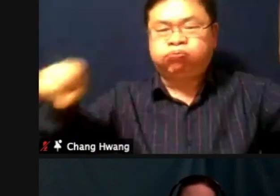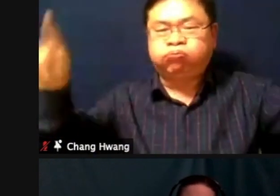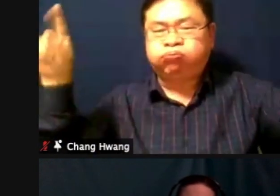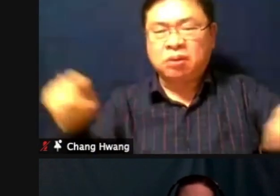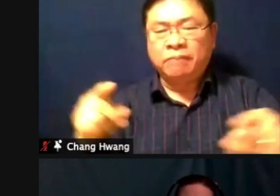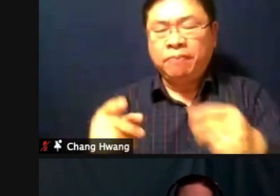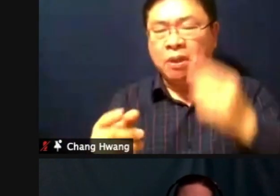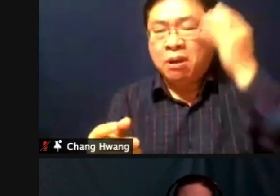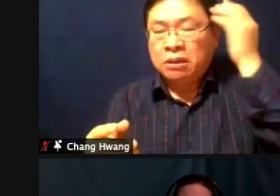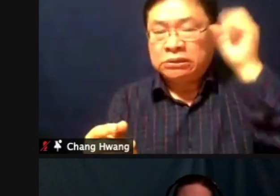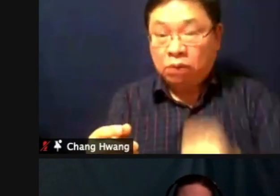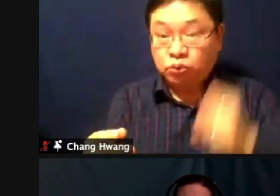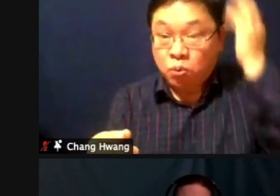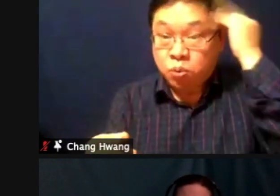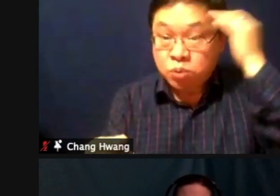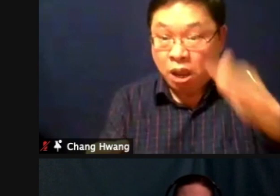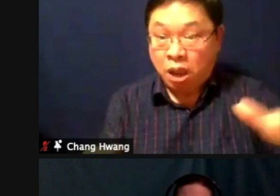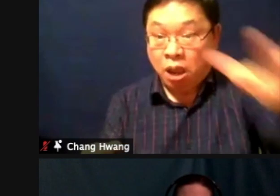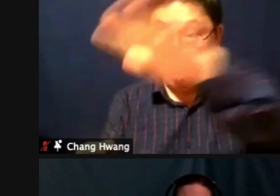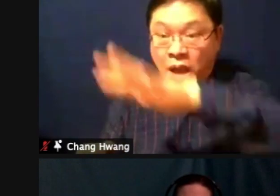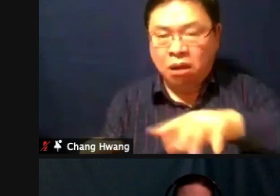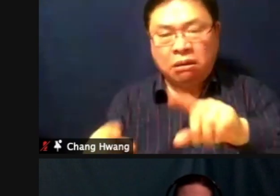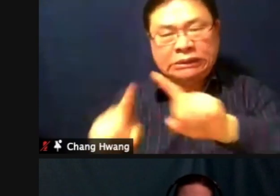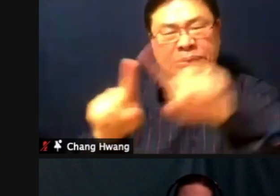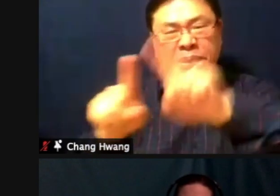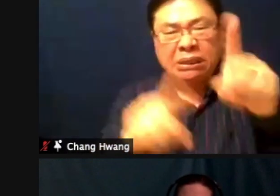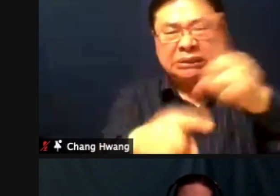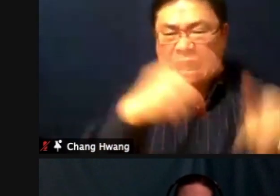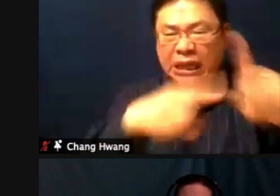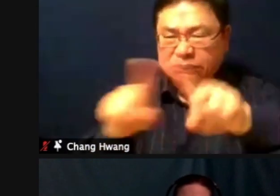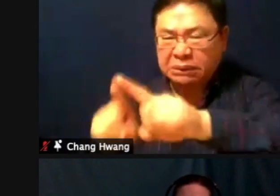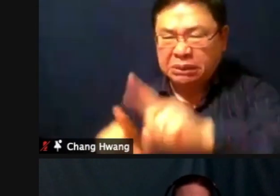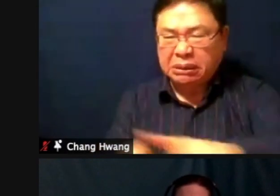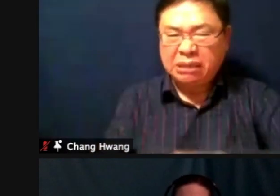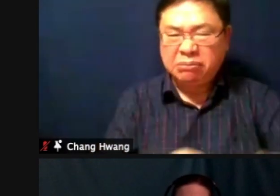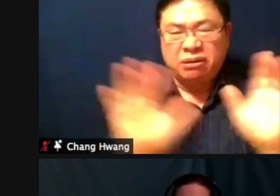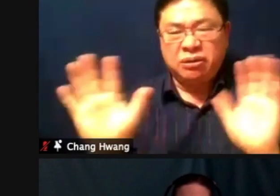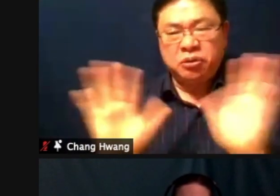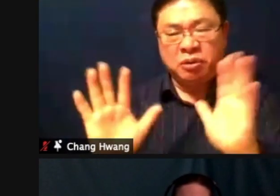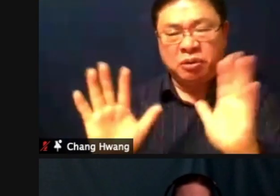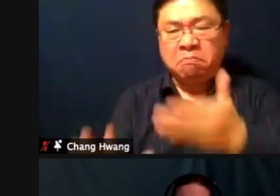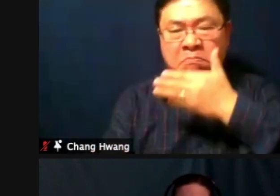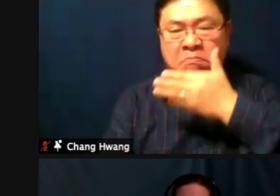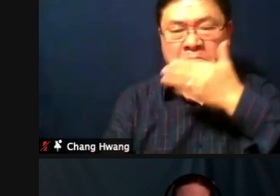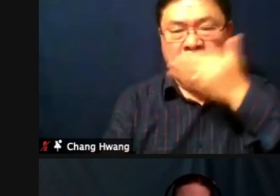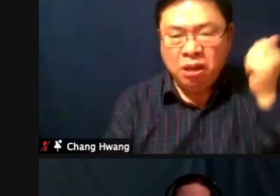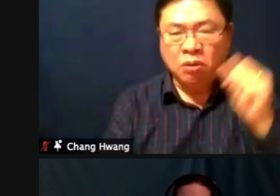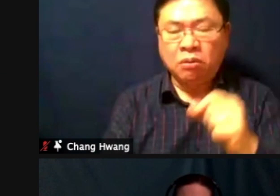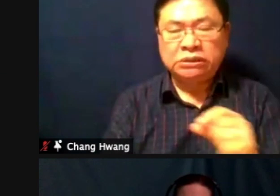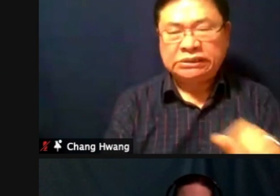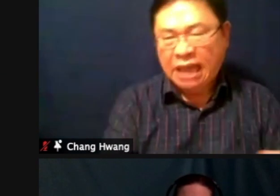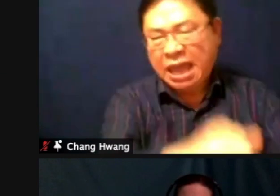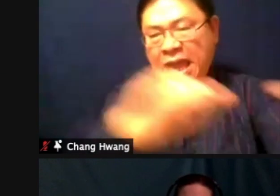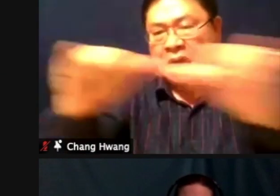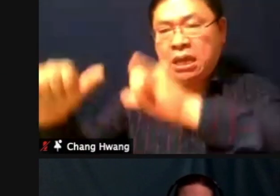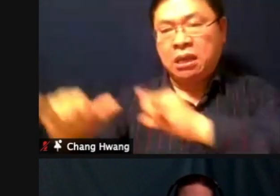You might be wondering why that booklet was created. South Korea at the time had people signing,